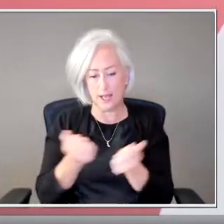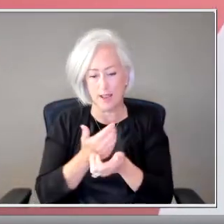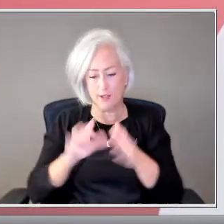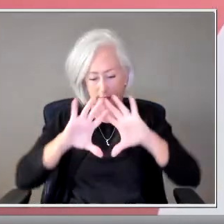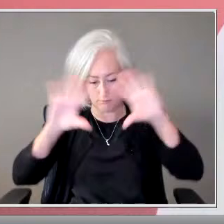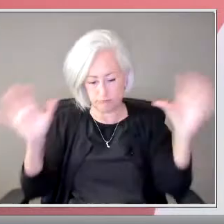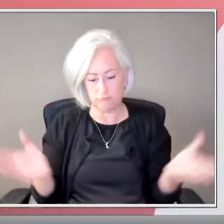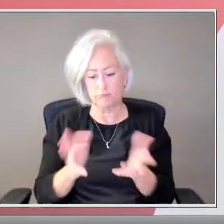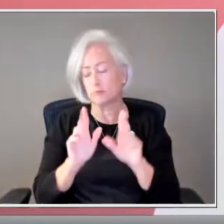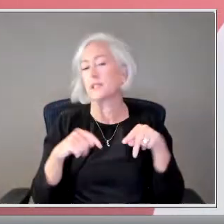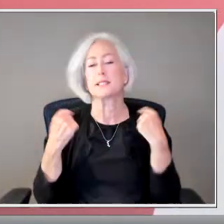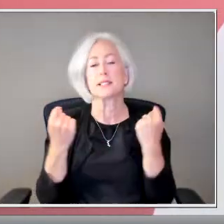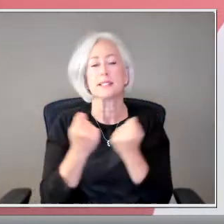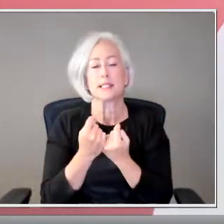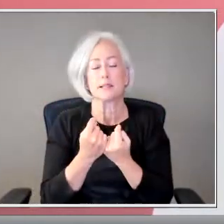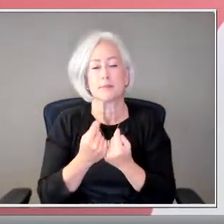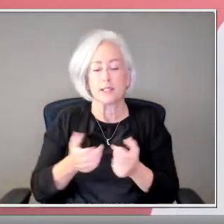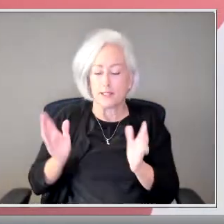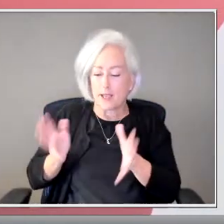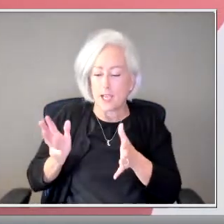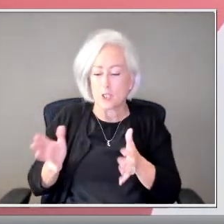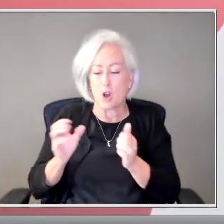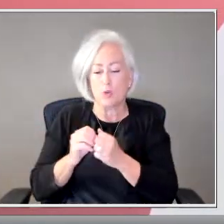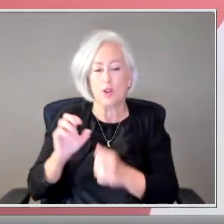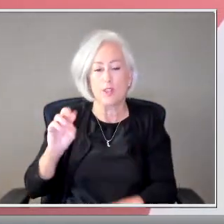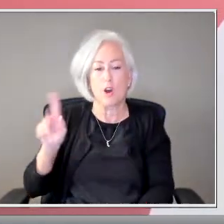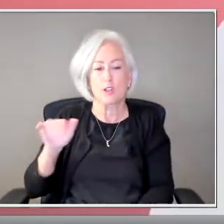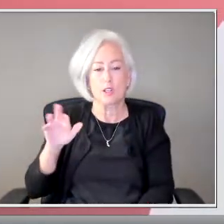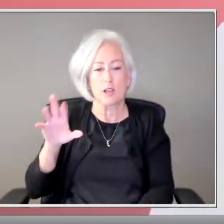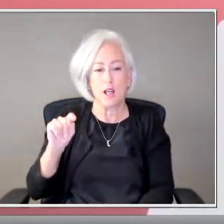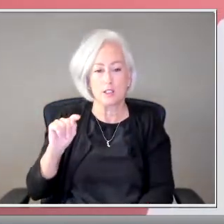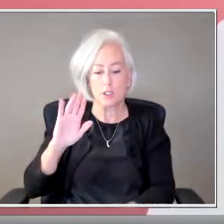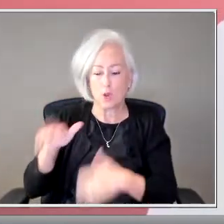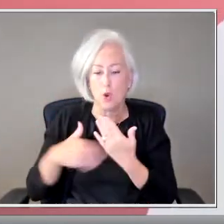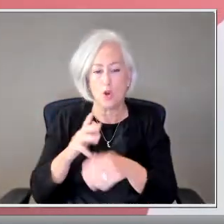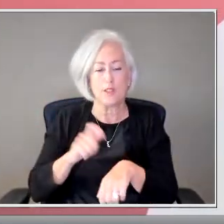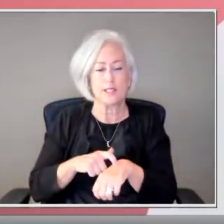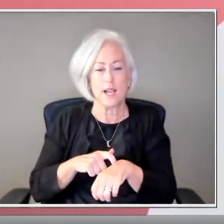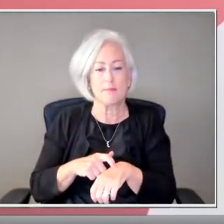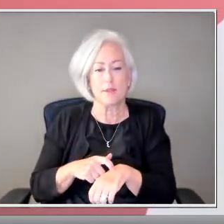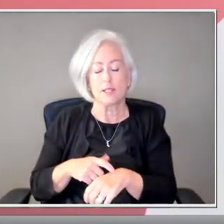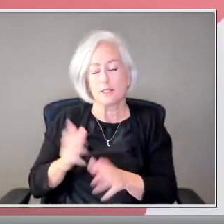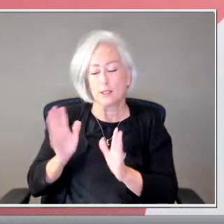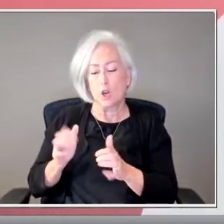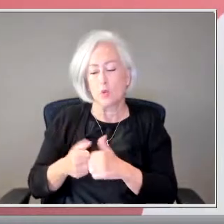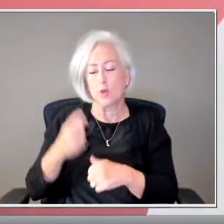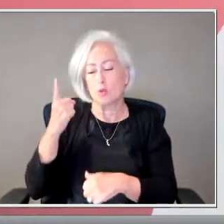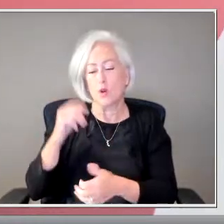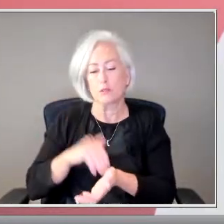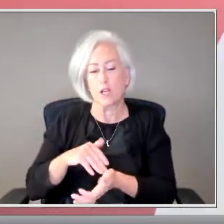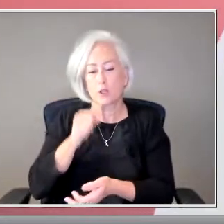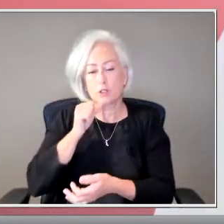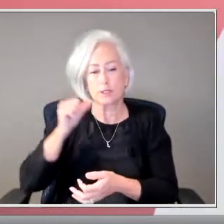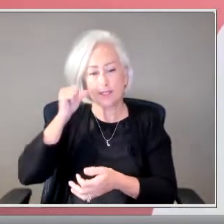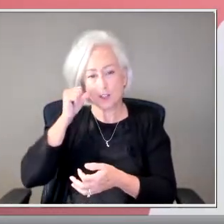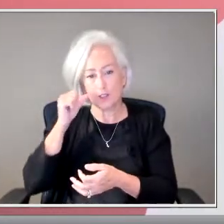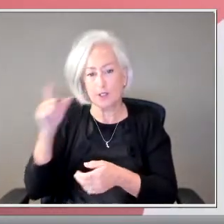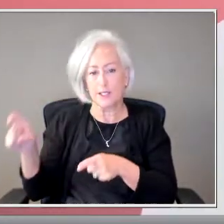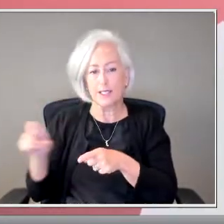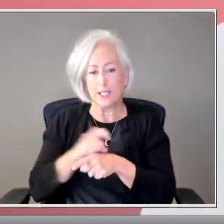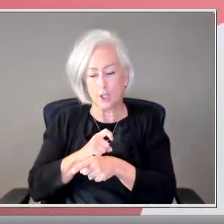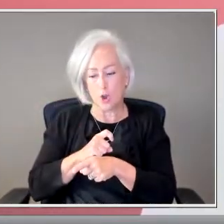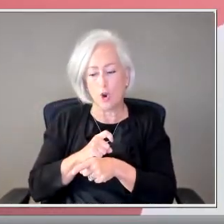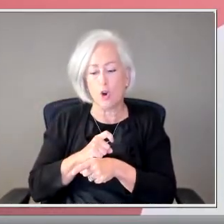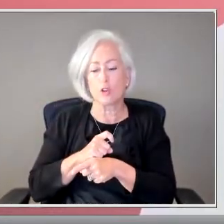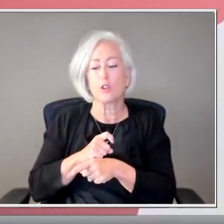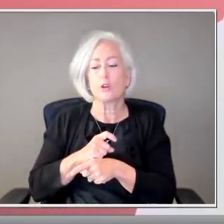to oncologists all the time. I talked to Dr. Toon yesterday on 3 different cases. He called me for 2, and I called him for